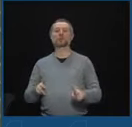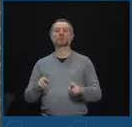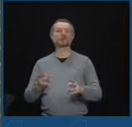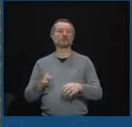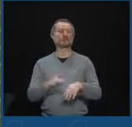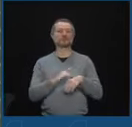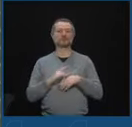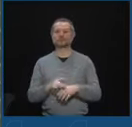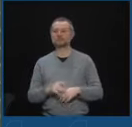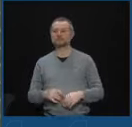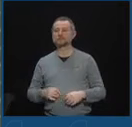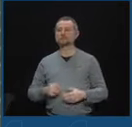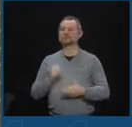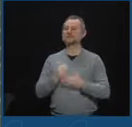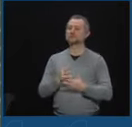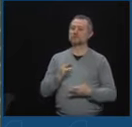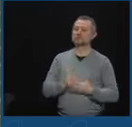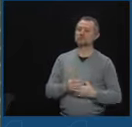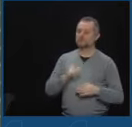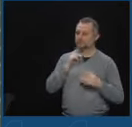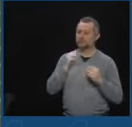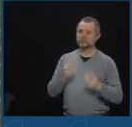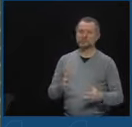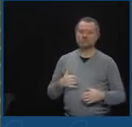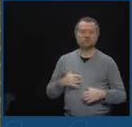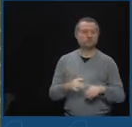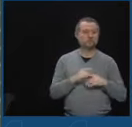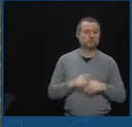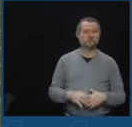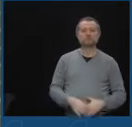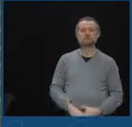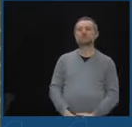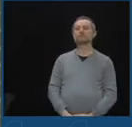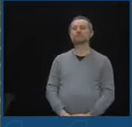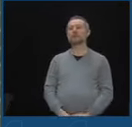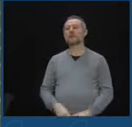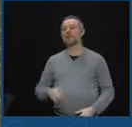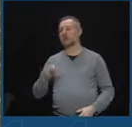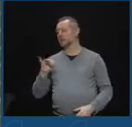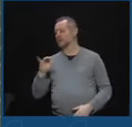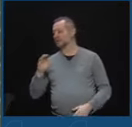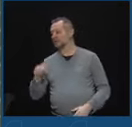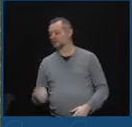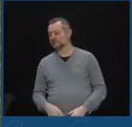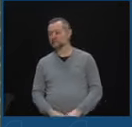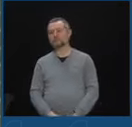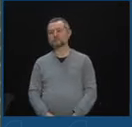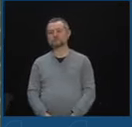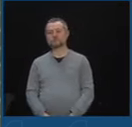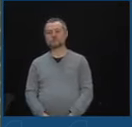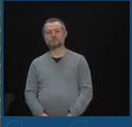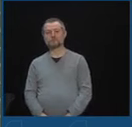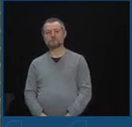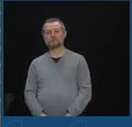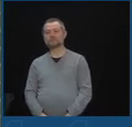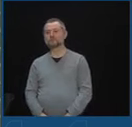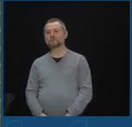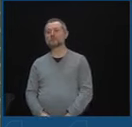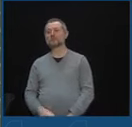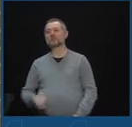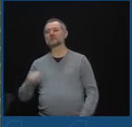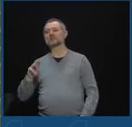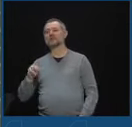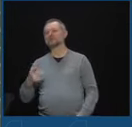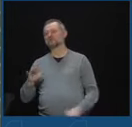bring some of them resources, as well as the case manager. I believe SNUG is a great